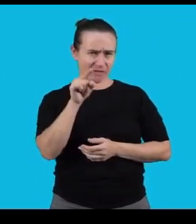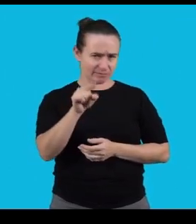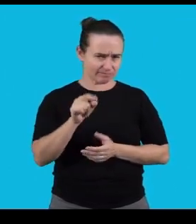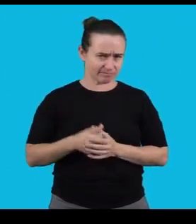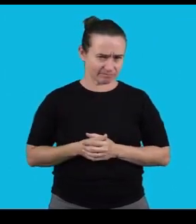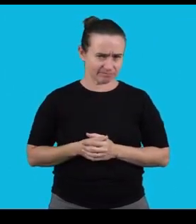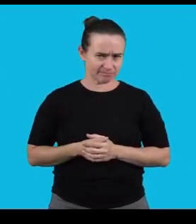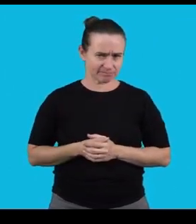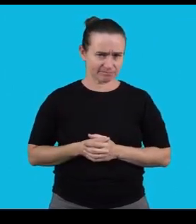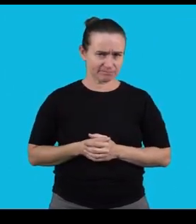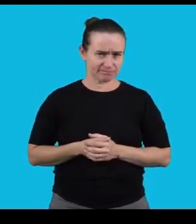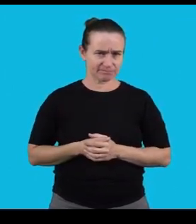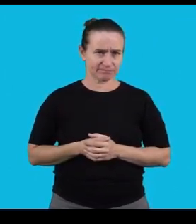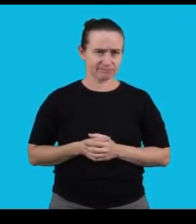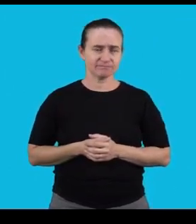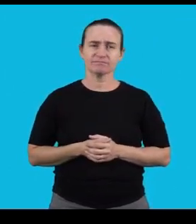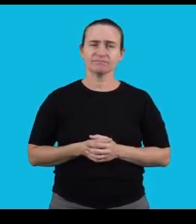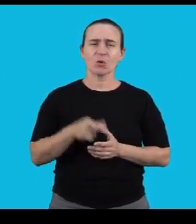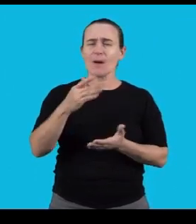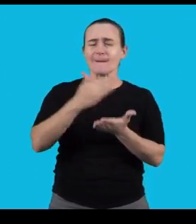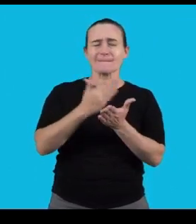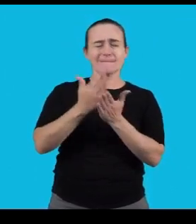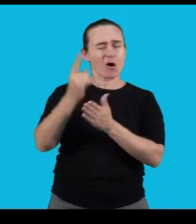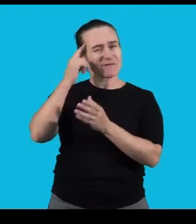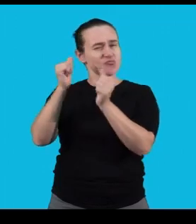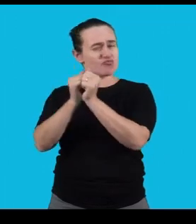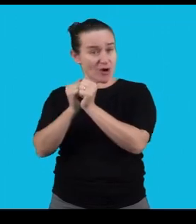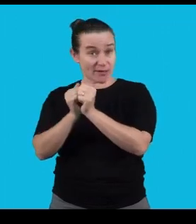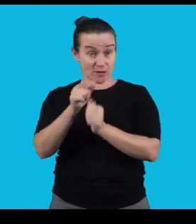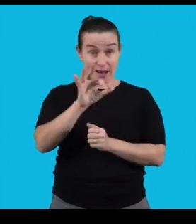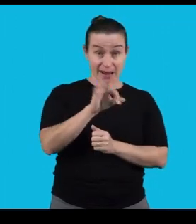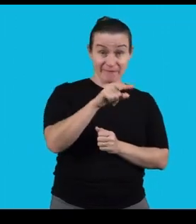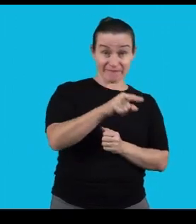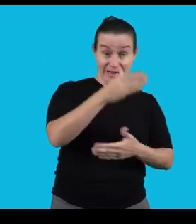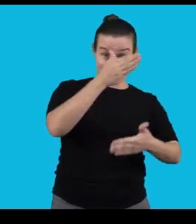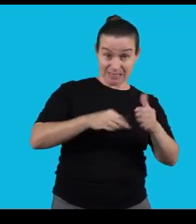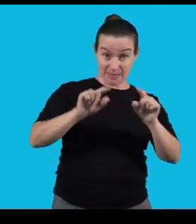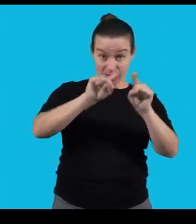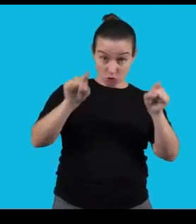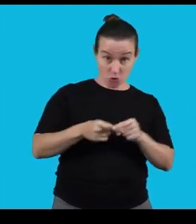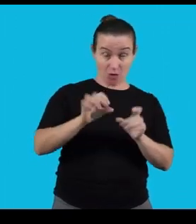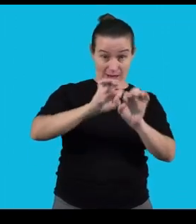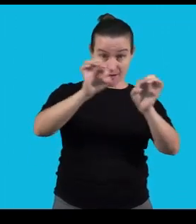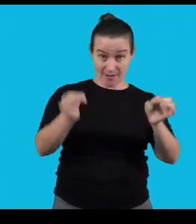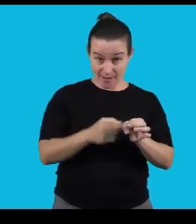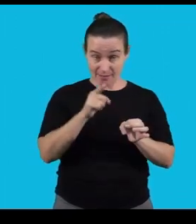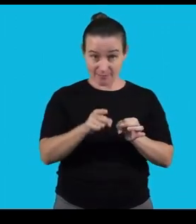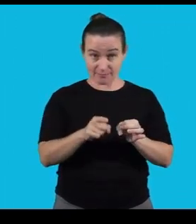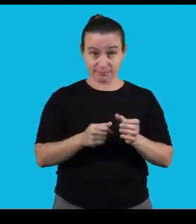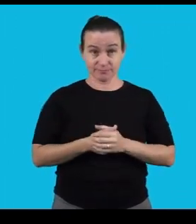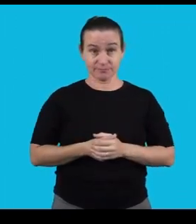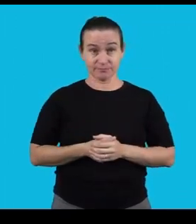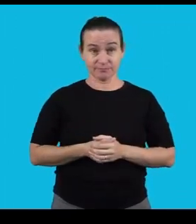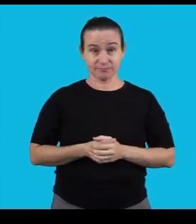looking at part F here. What is the name of the part of the brain? Part F is the semicircular canal.